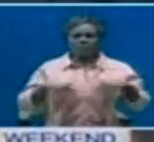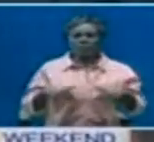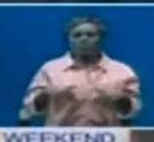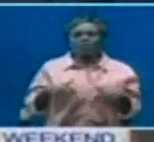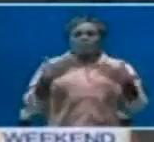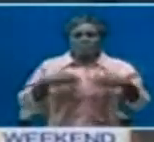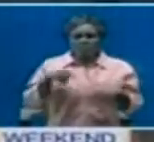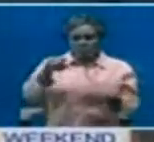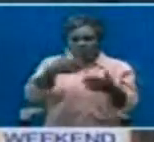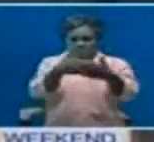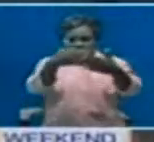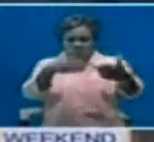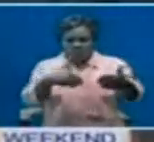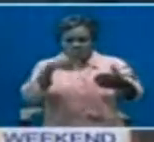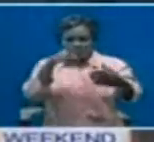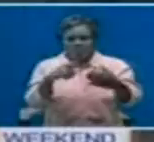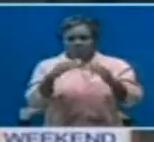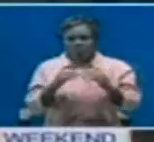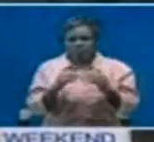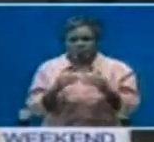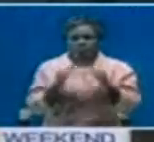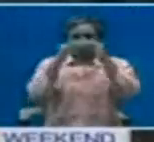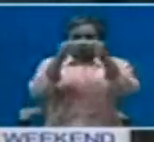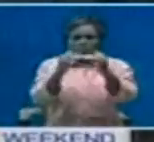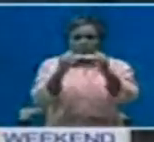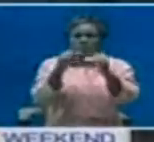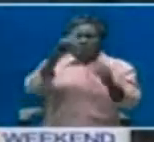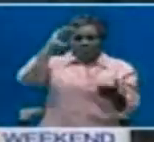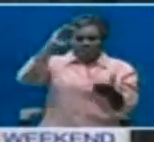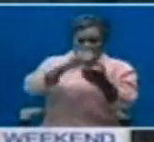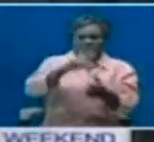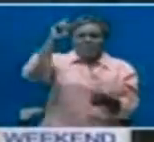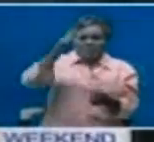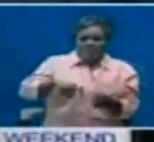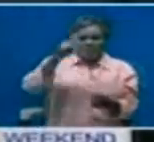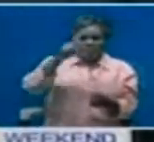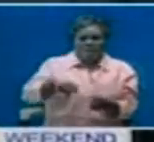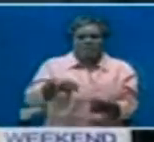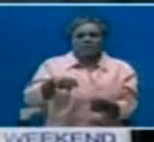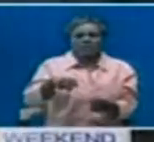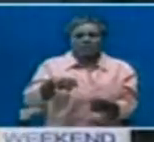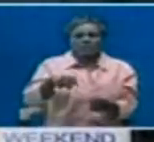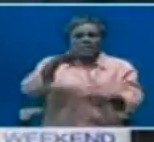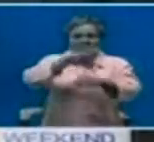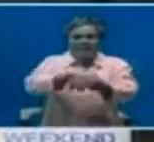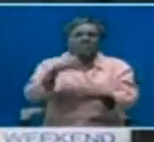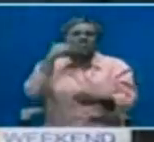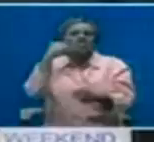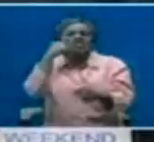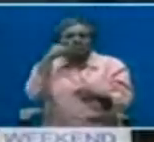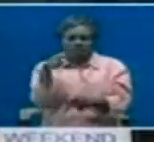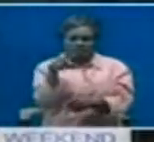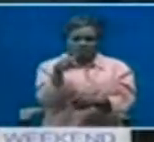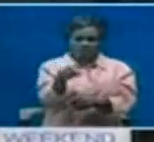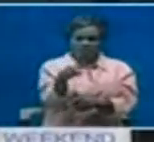people, before they're initiated into adulthood, many people believe that they have to pass through the gonorrhea infection. They